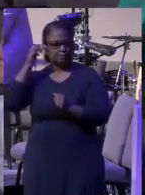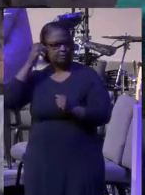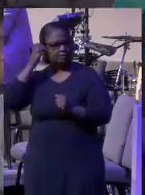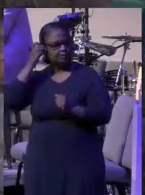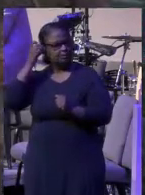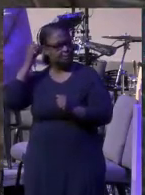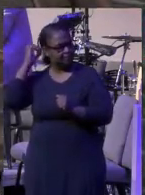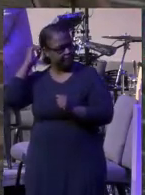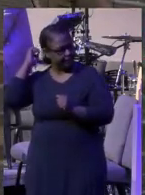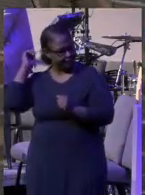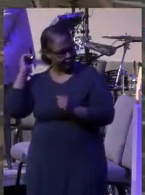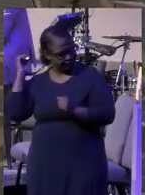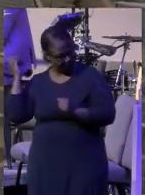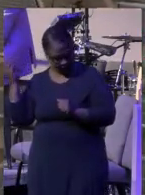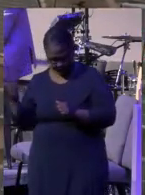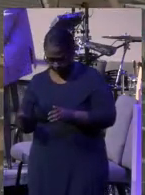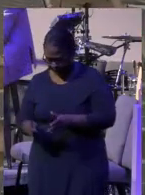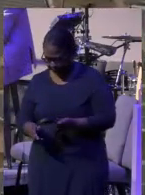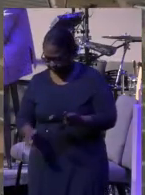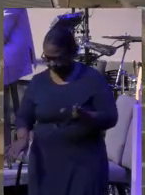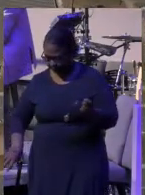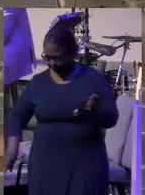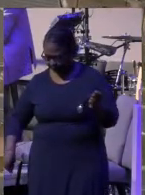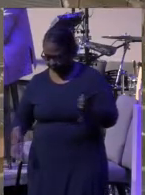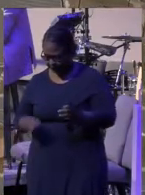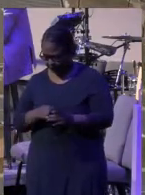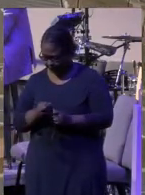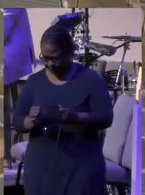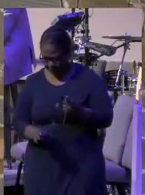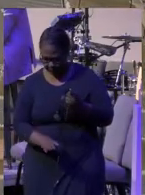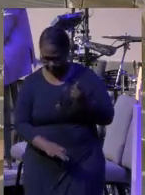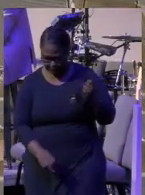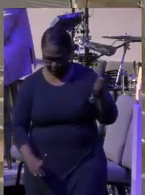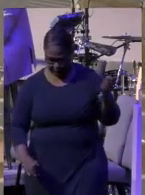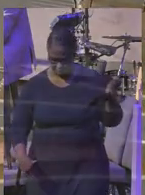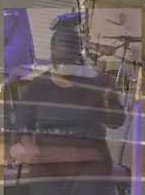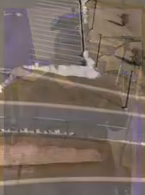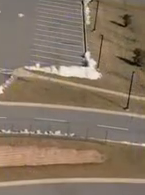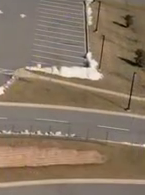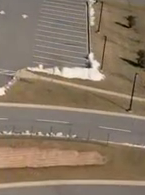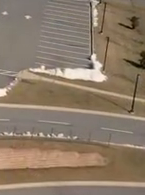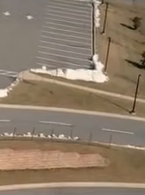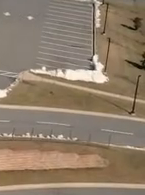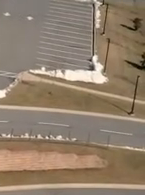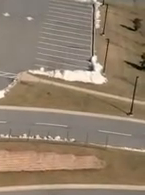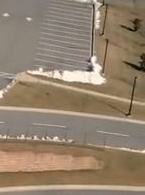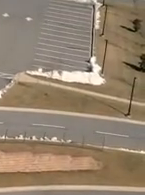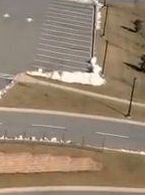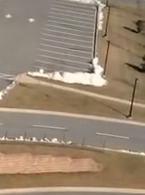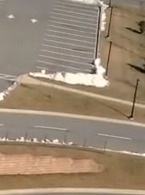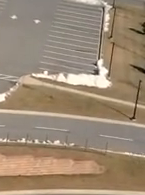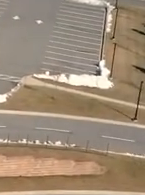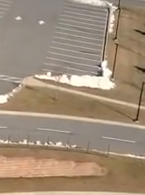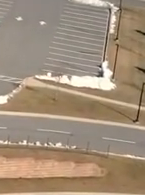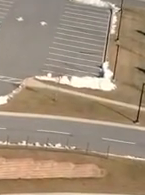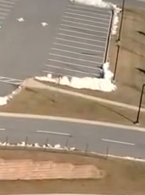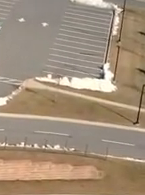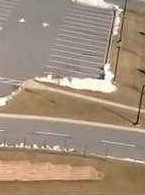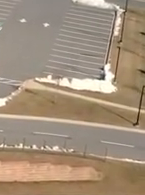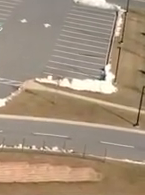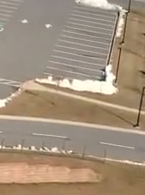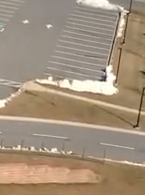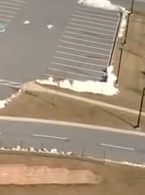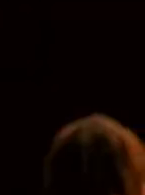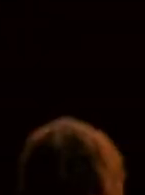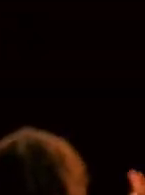Jesus' name. Build your church, build your church, build it from the ground up.